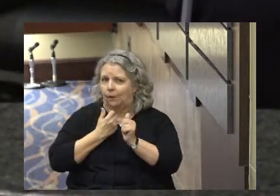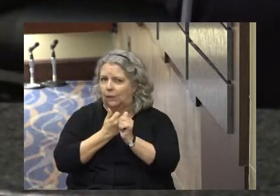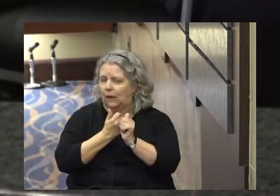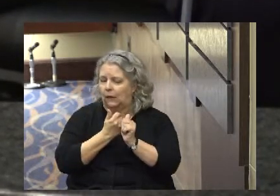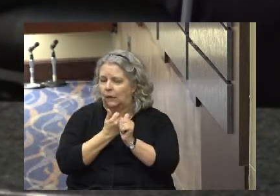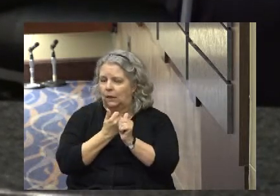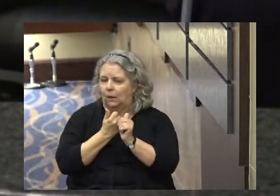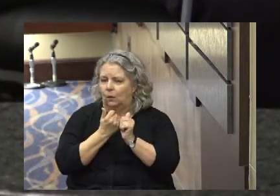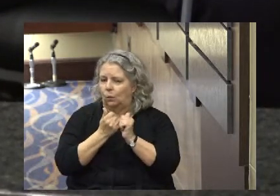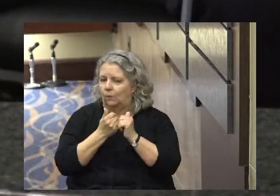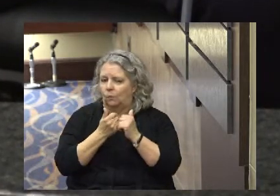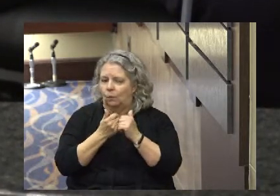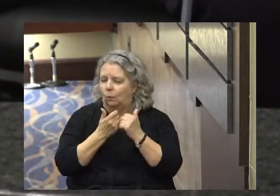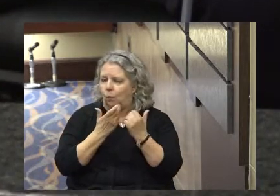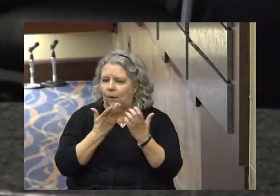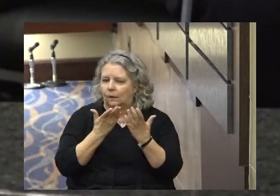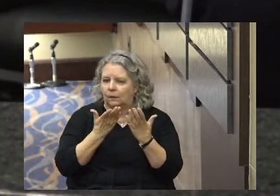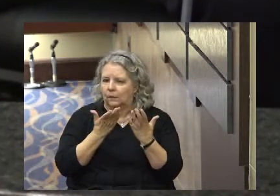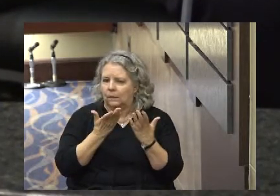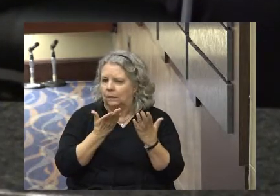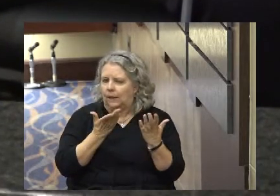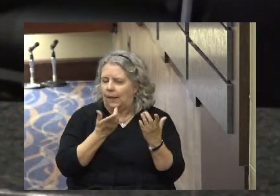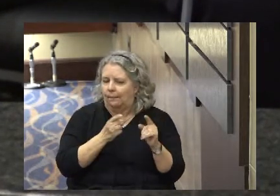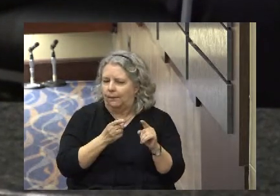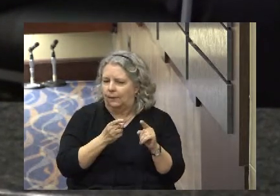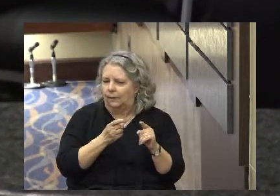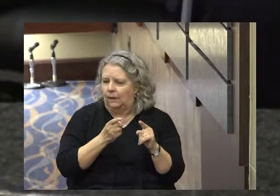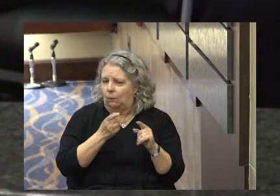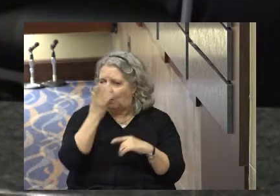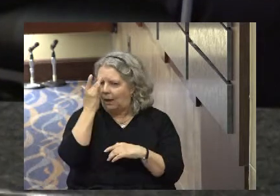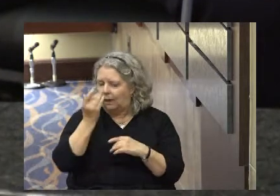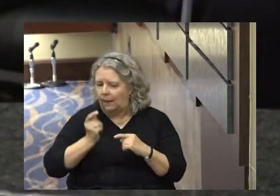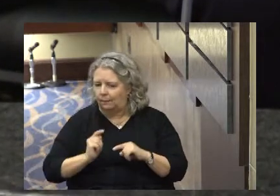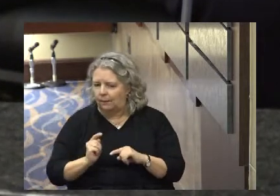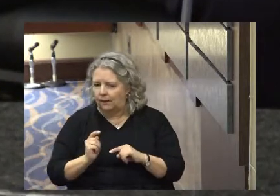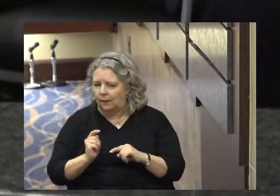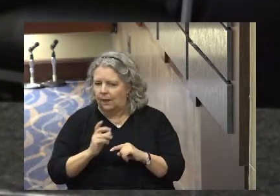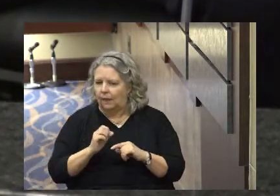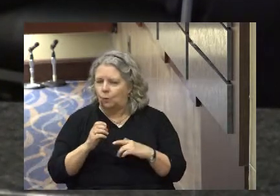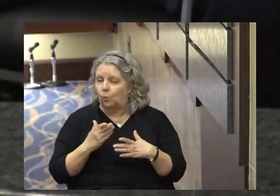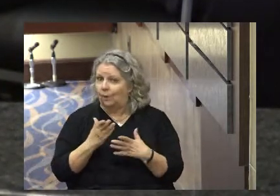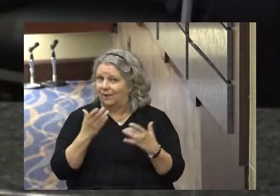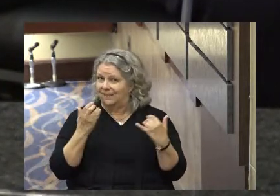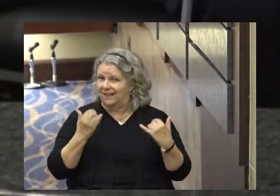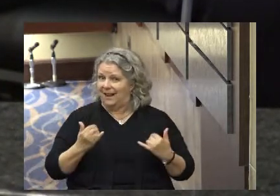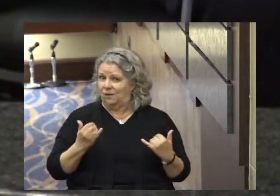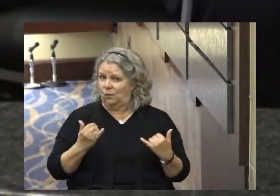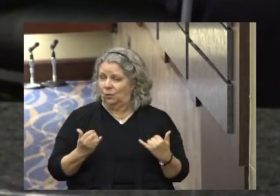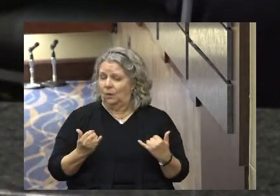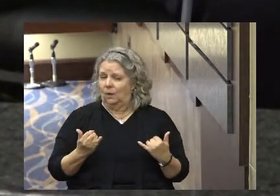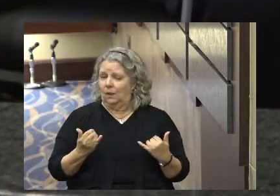how it happened and why it happened and where we're at as far as interring the